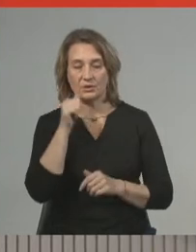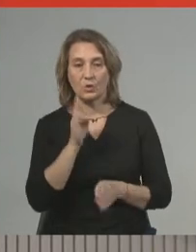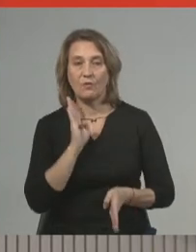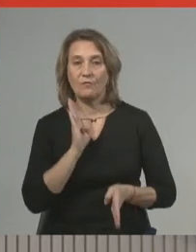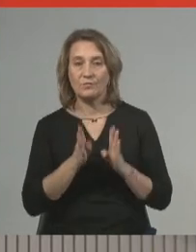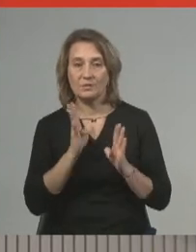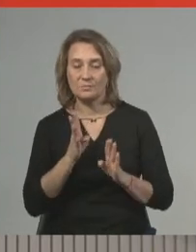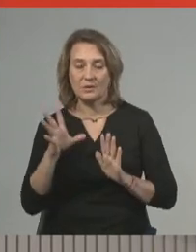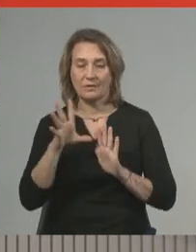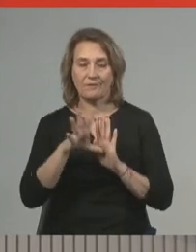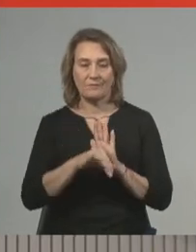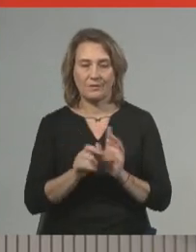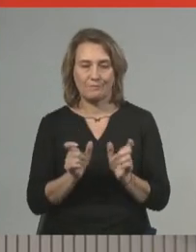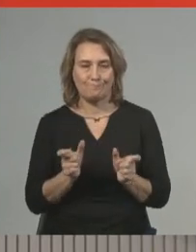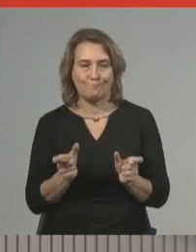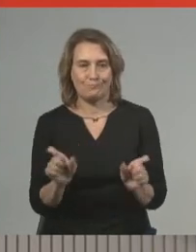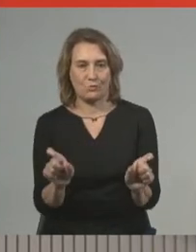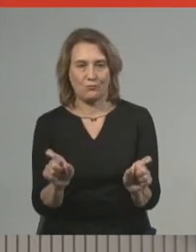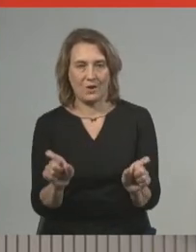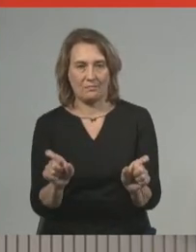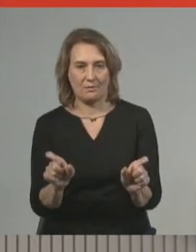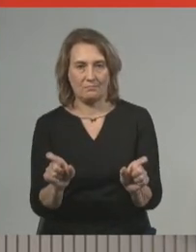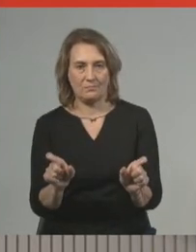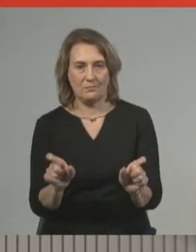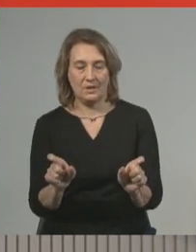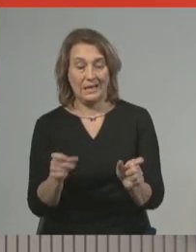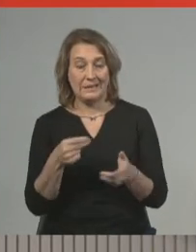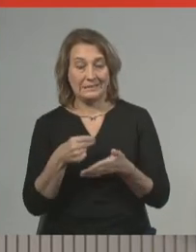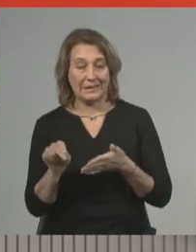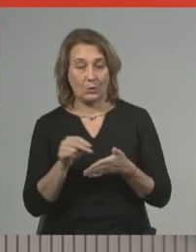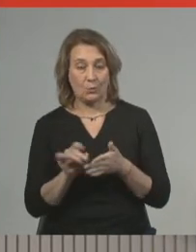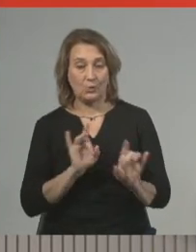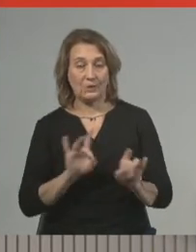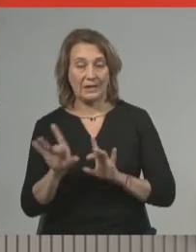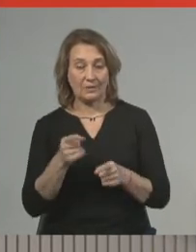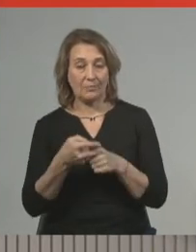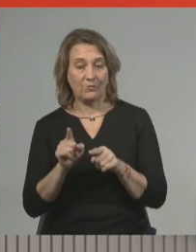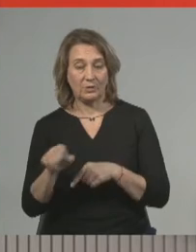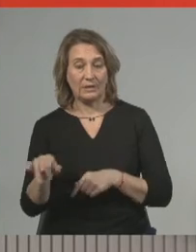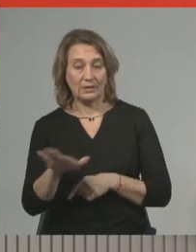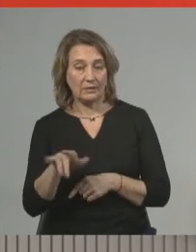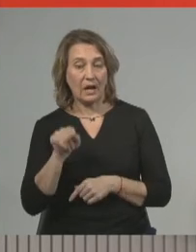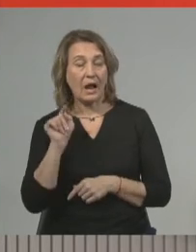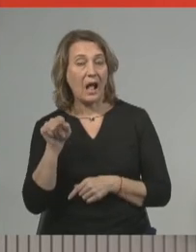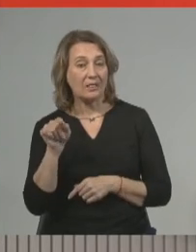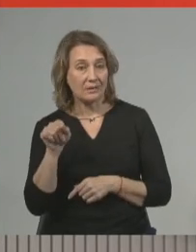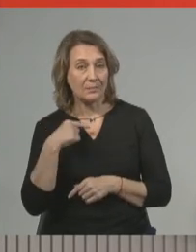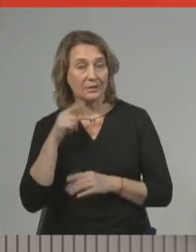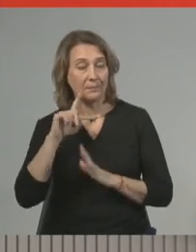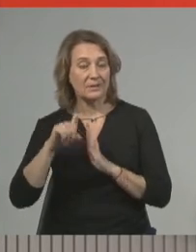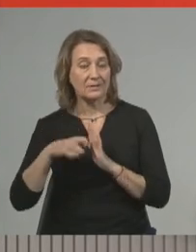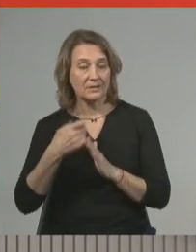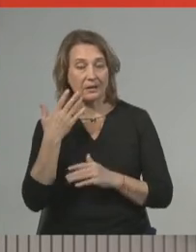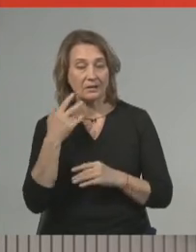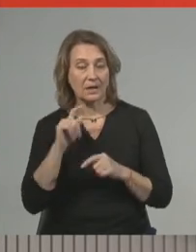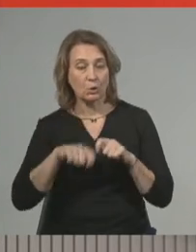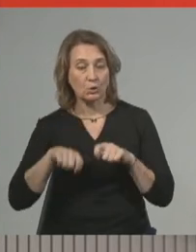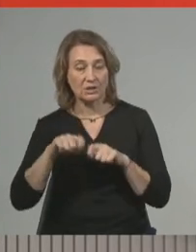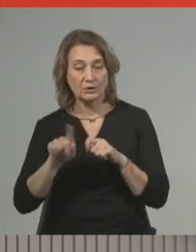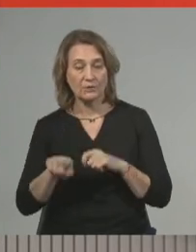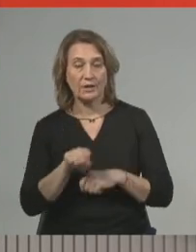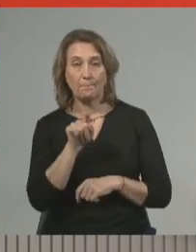failed to cover the crimea because from 2014 facebook blocks advertising which is targeted at